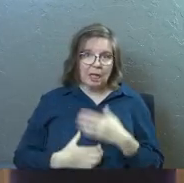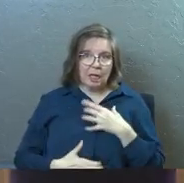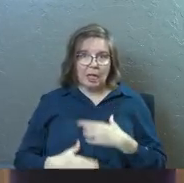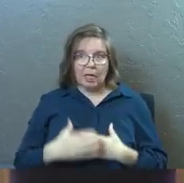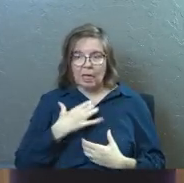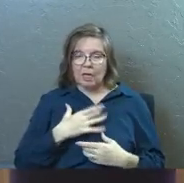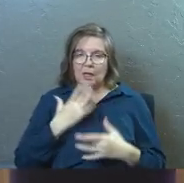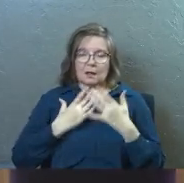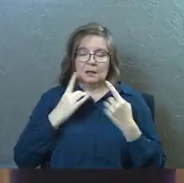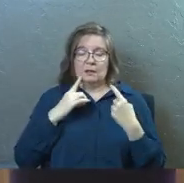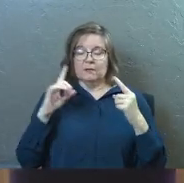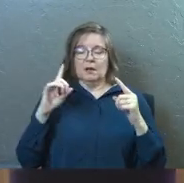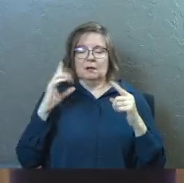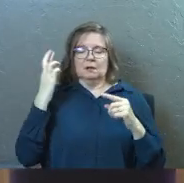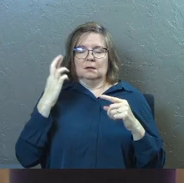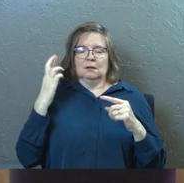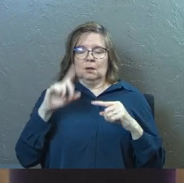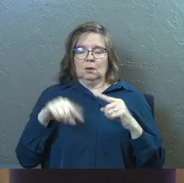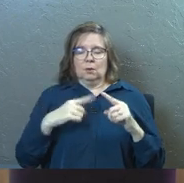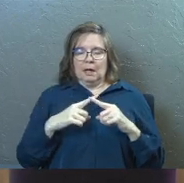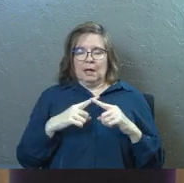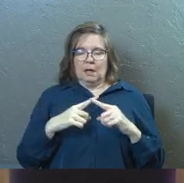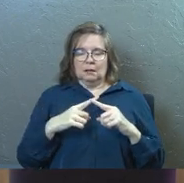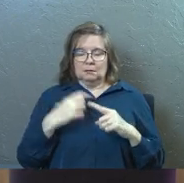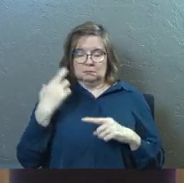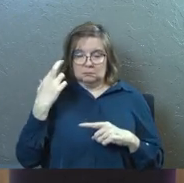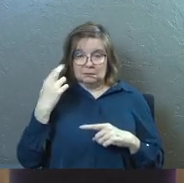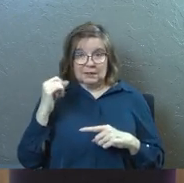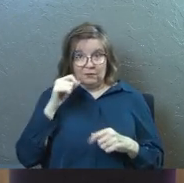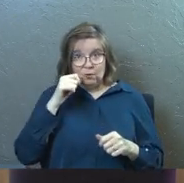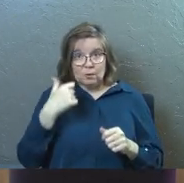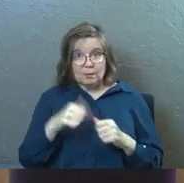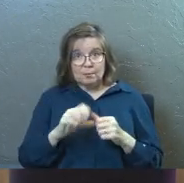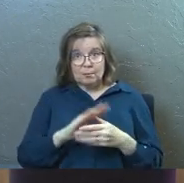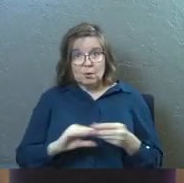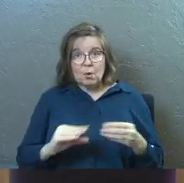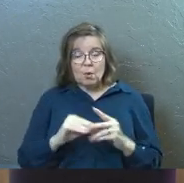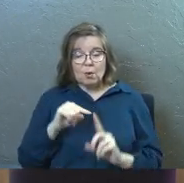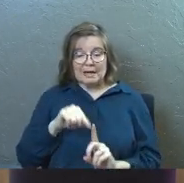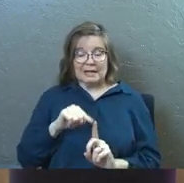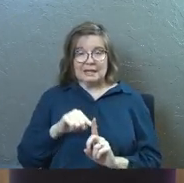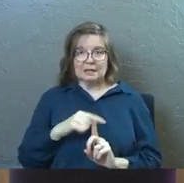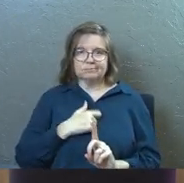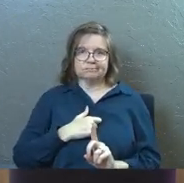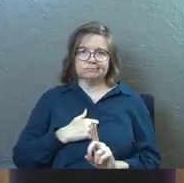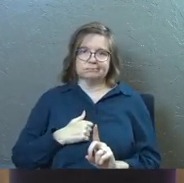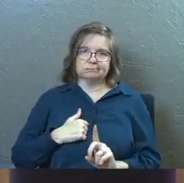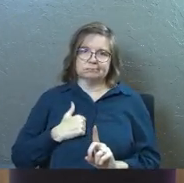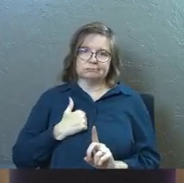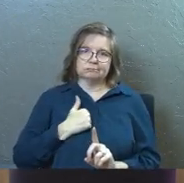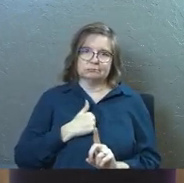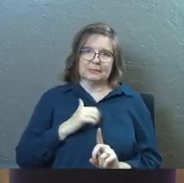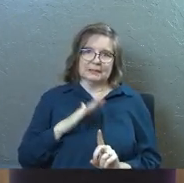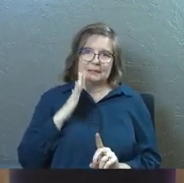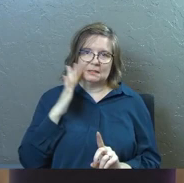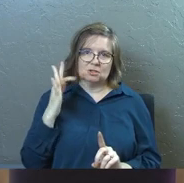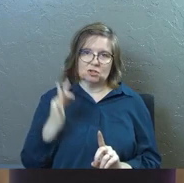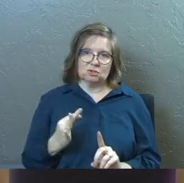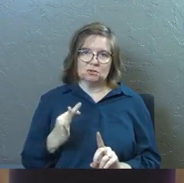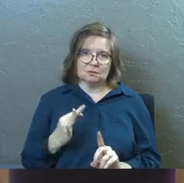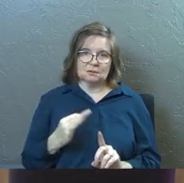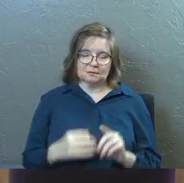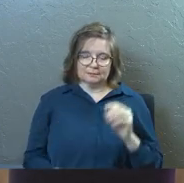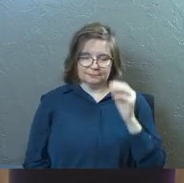And he finally comes to his senses. And when he comes to his senses, if you remember the story, he regrets his